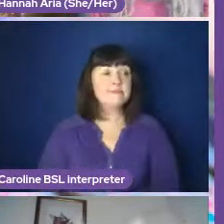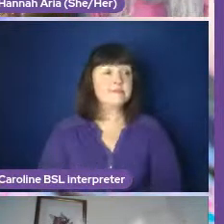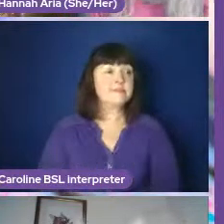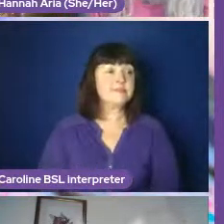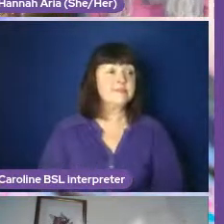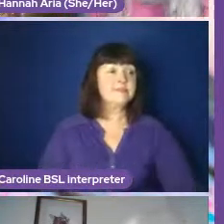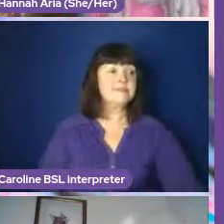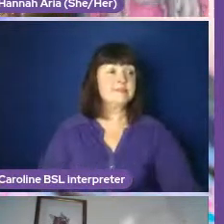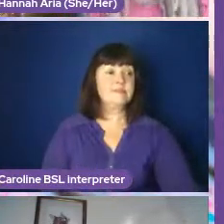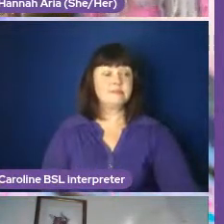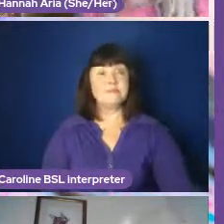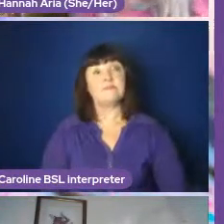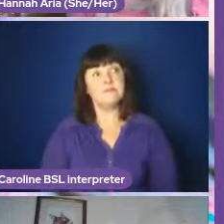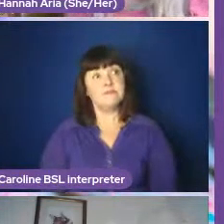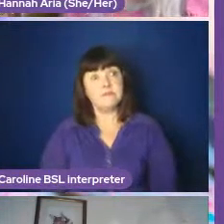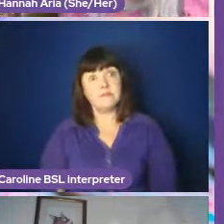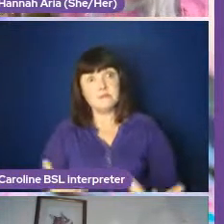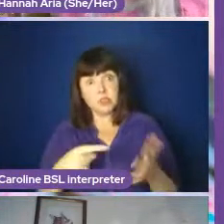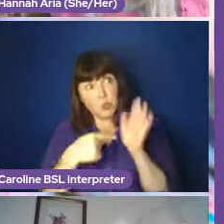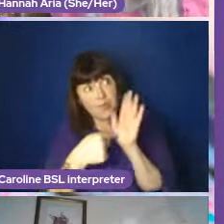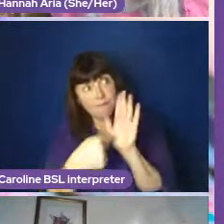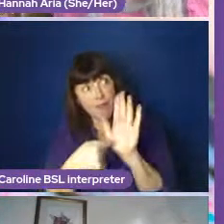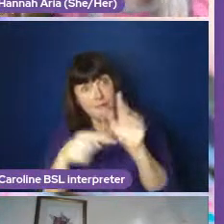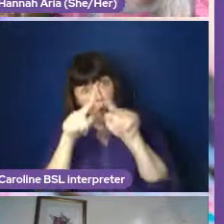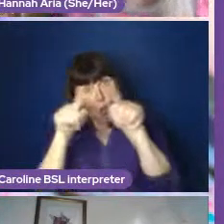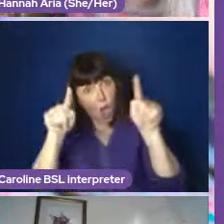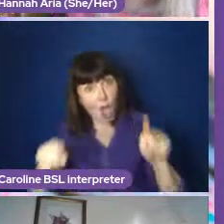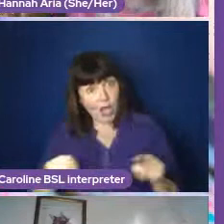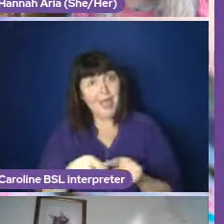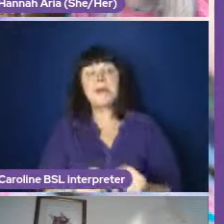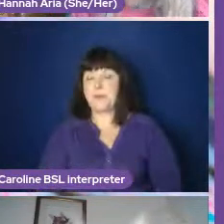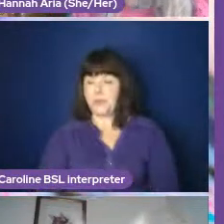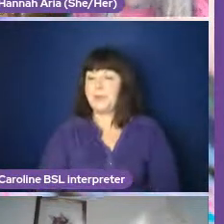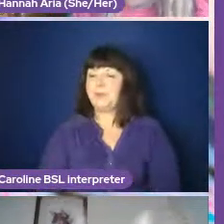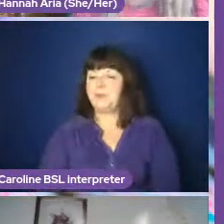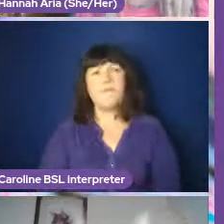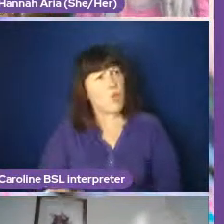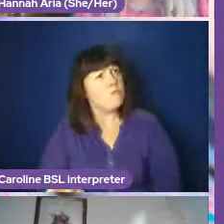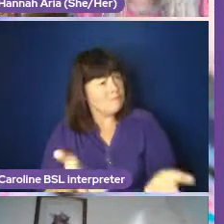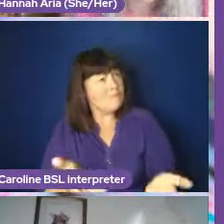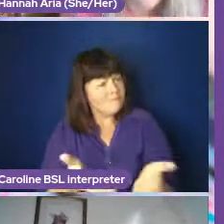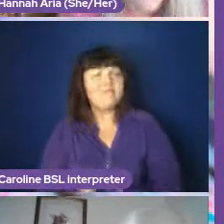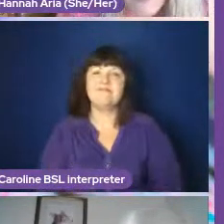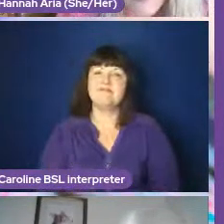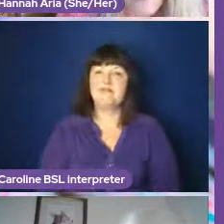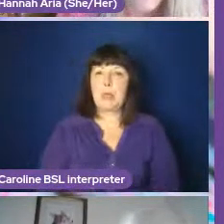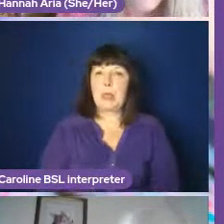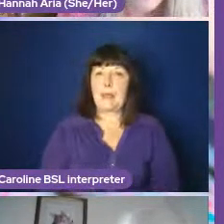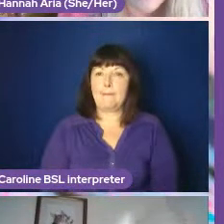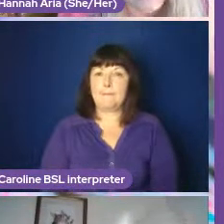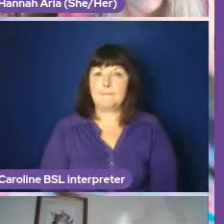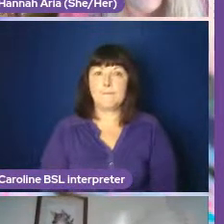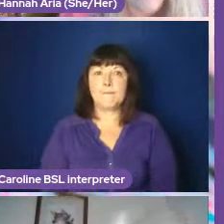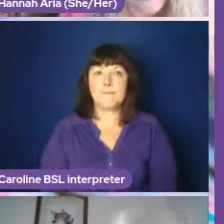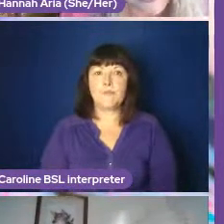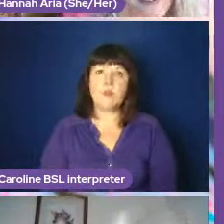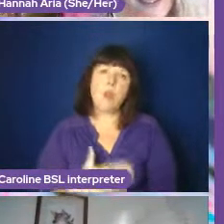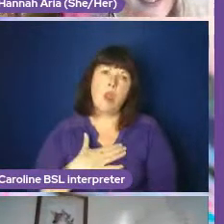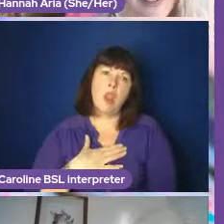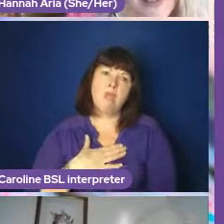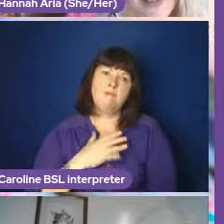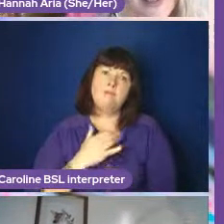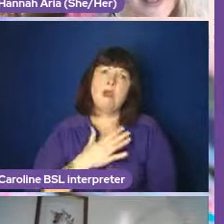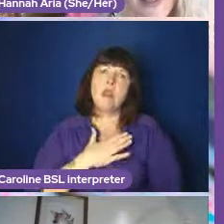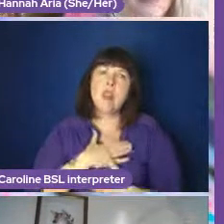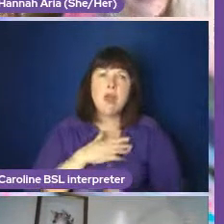Shall we look at your work then? That might be a good idea. You may have a look. Oh, I love this close-up. You